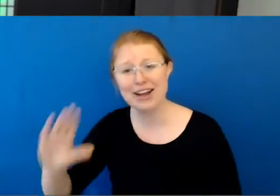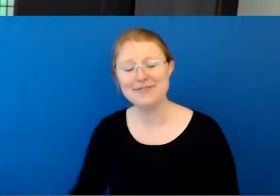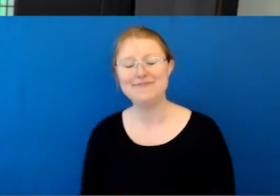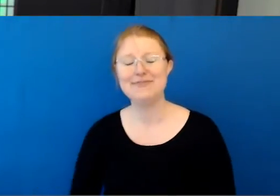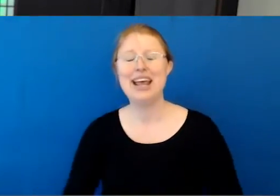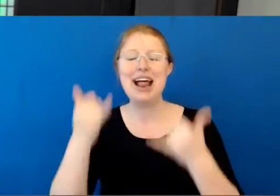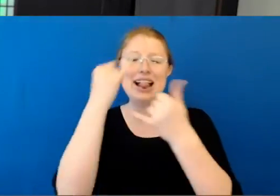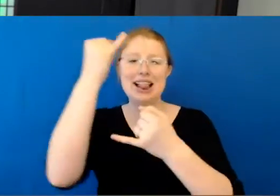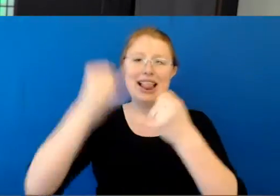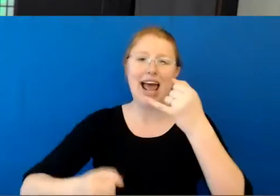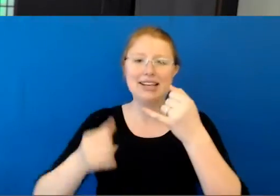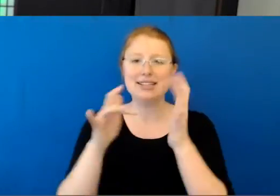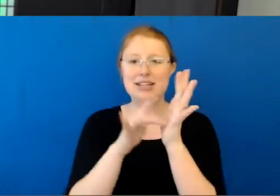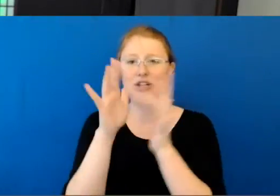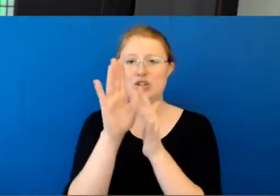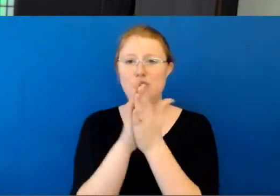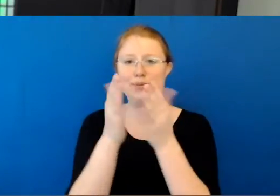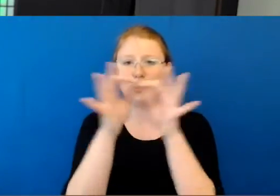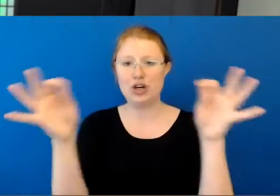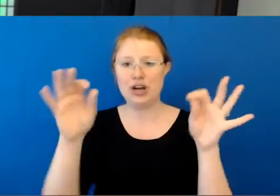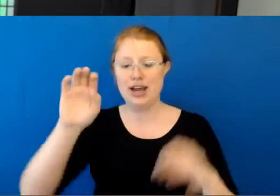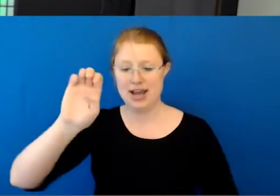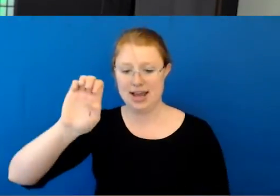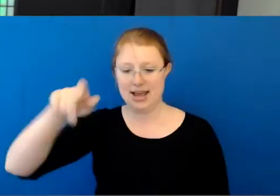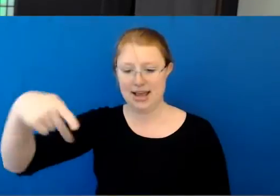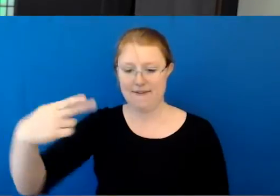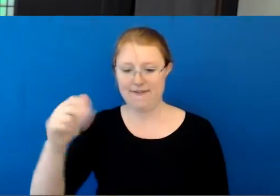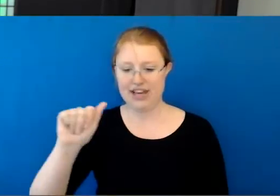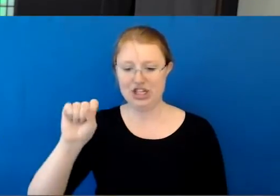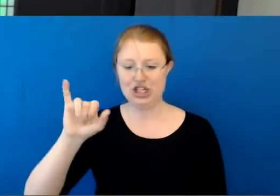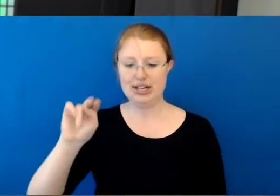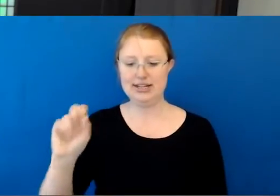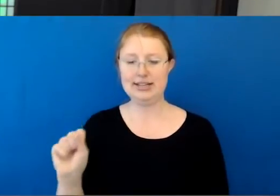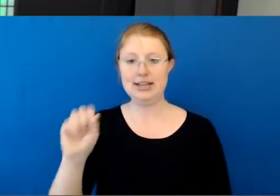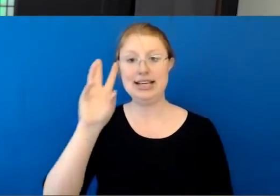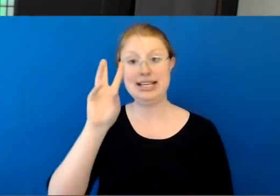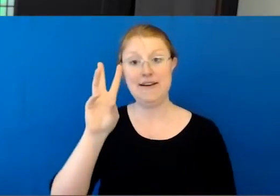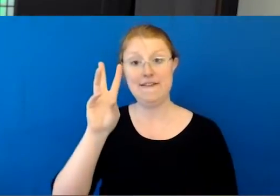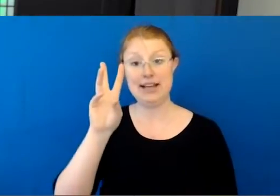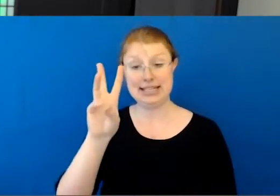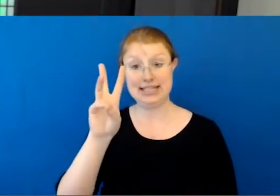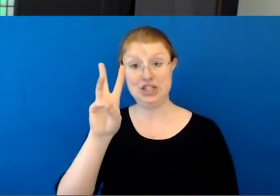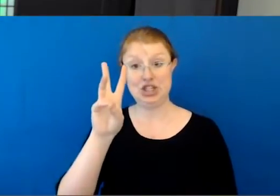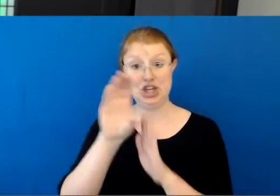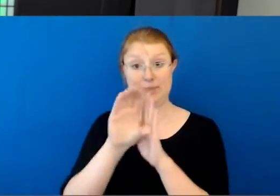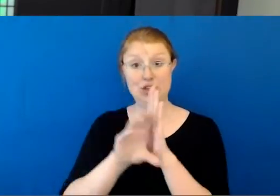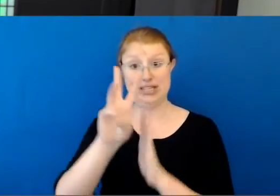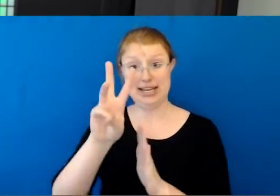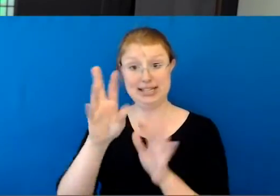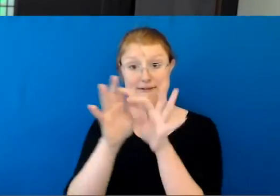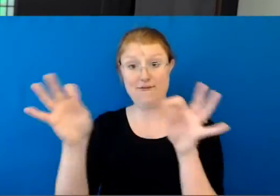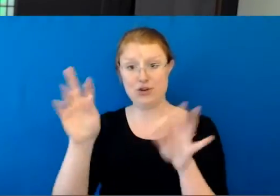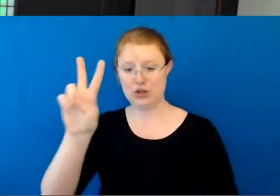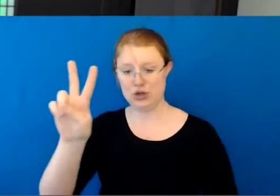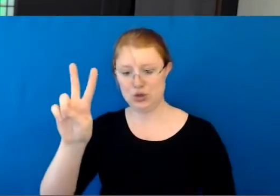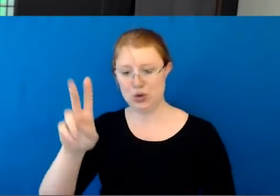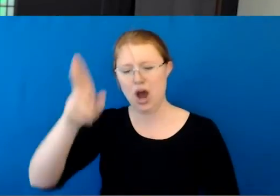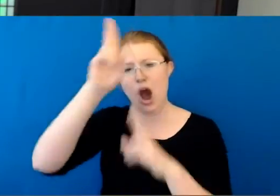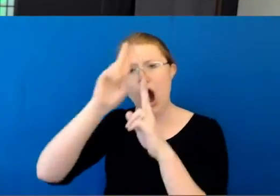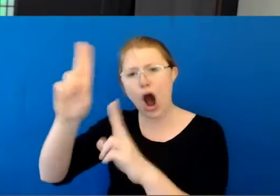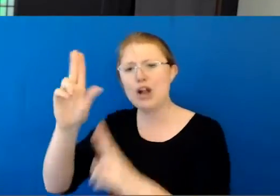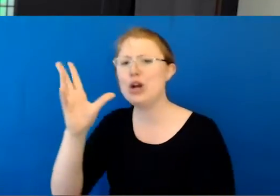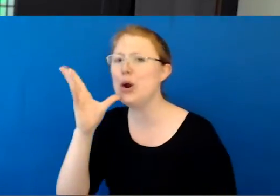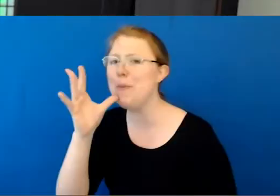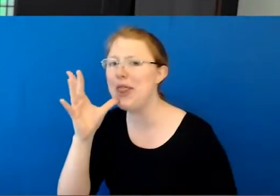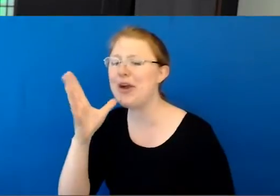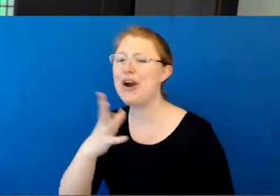we work to be better at serving God, serving the ones we love, serving our family, and honoring God